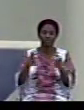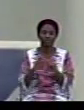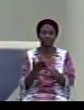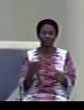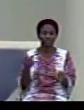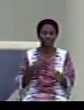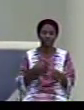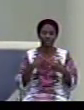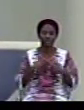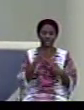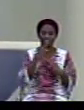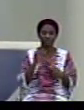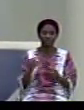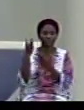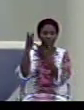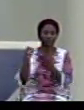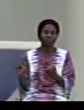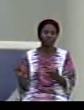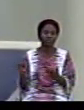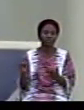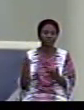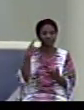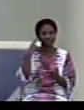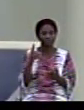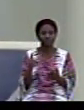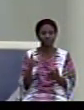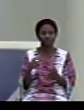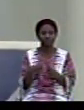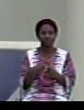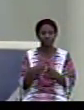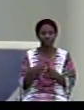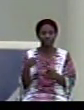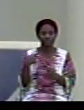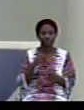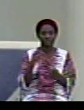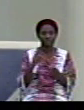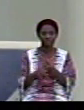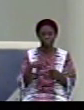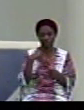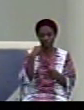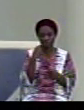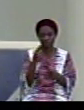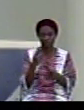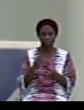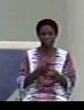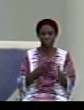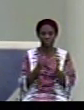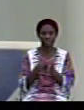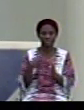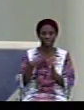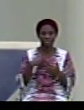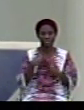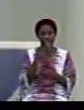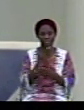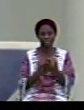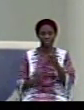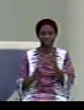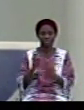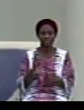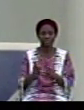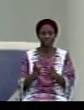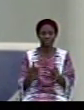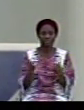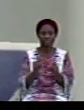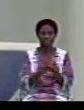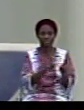I need to let us know that we have some people also who have arrived while this meeting started.